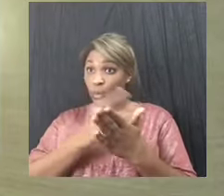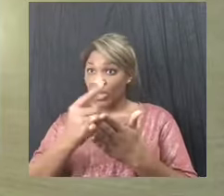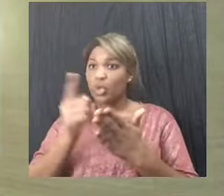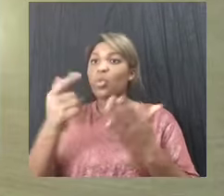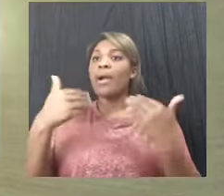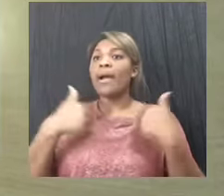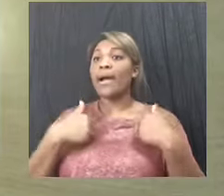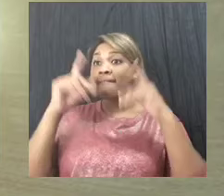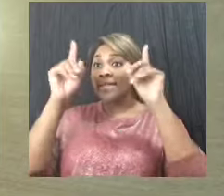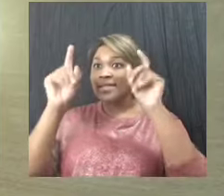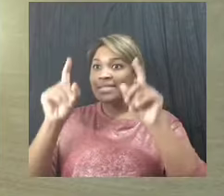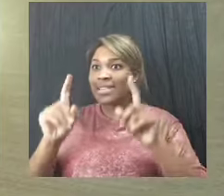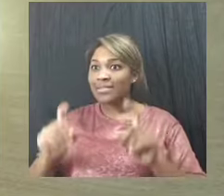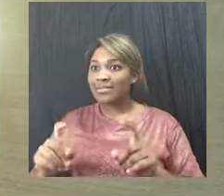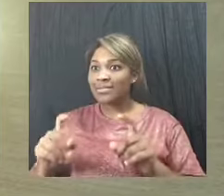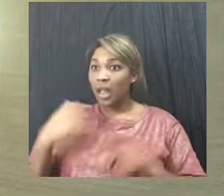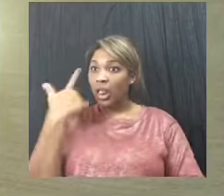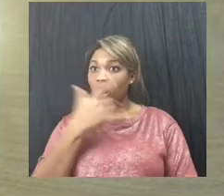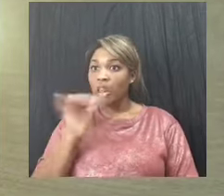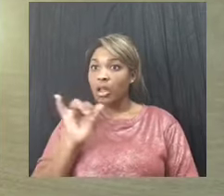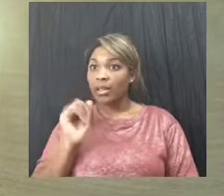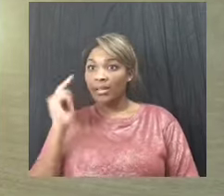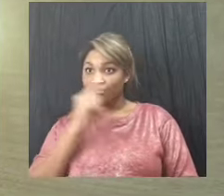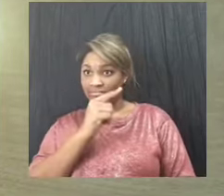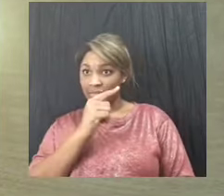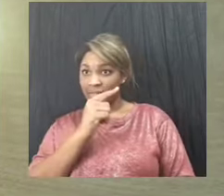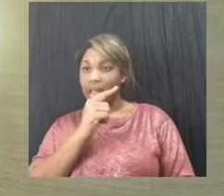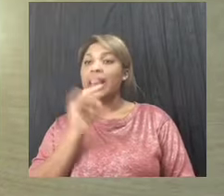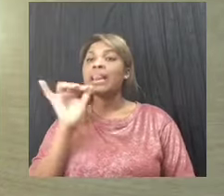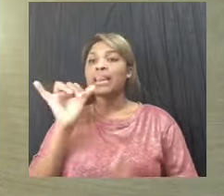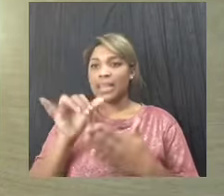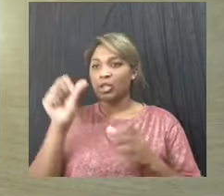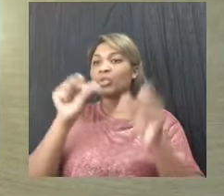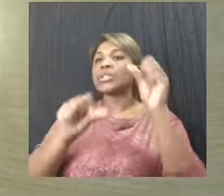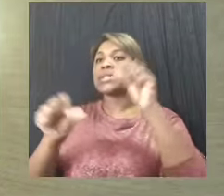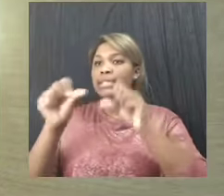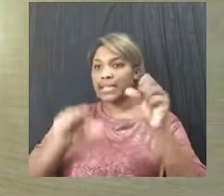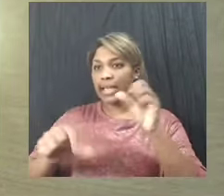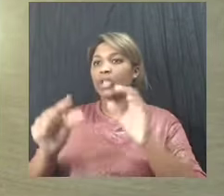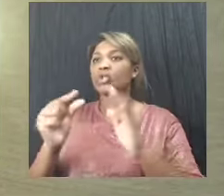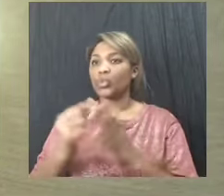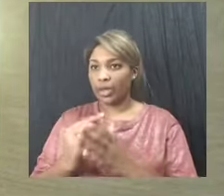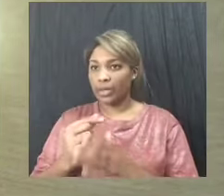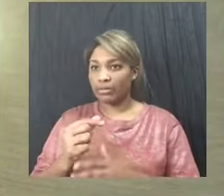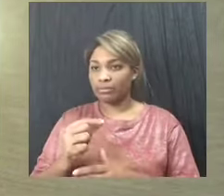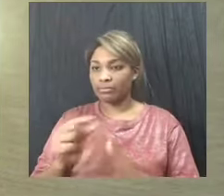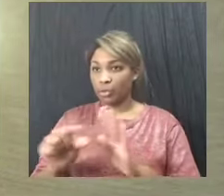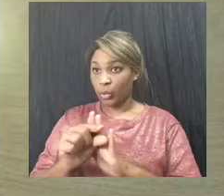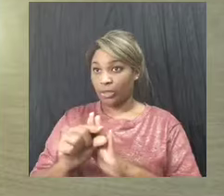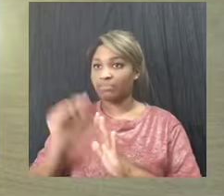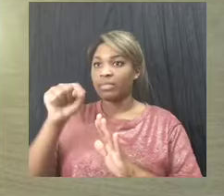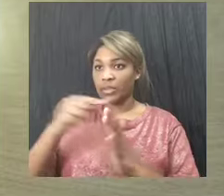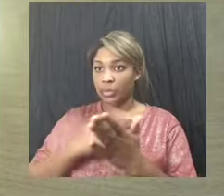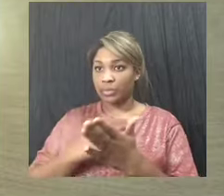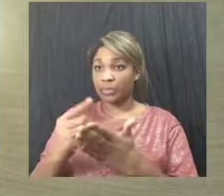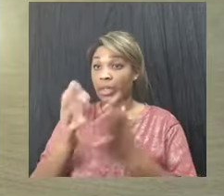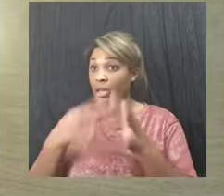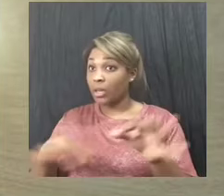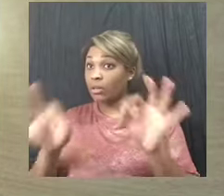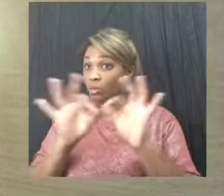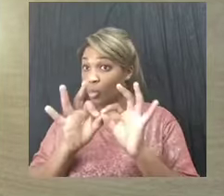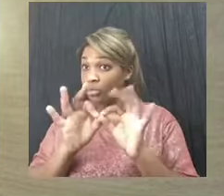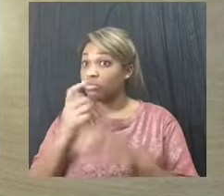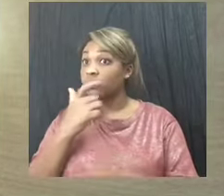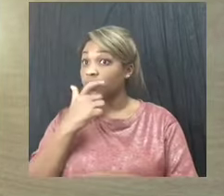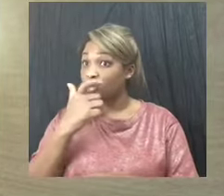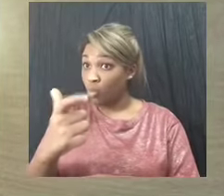little bit like this. And this will be your science grade for this week. So it's going to be important that you watch this